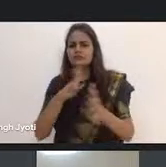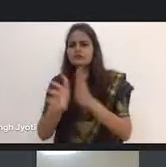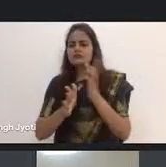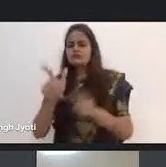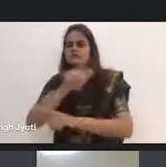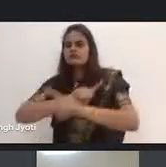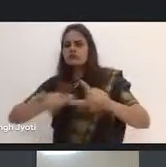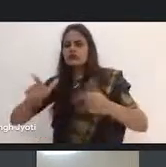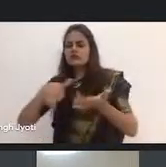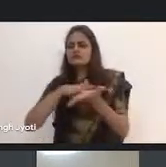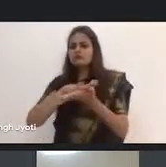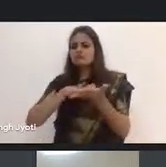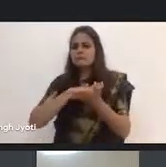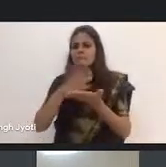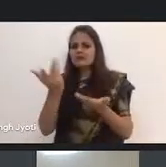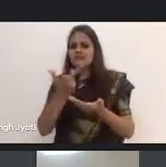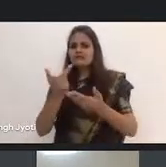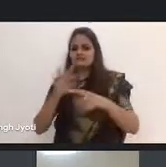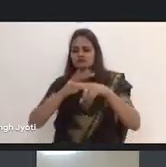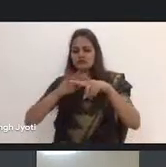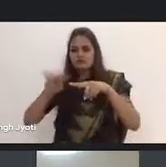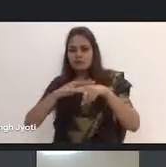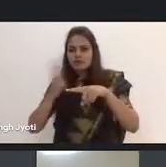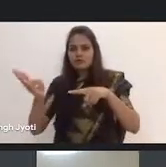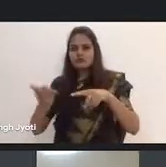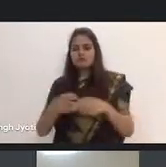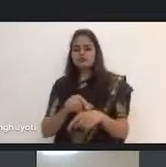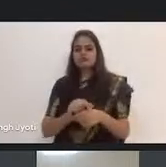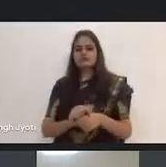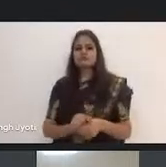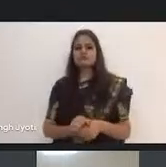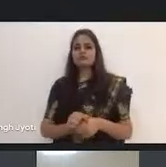of morphology and semanticity?